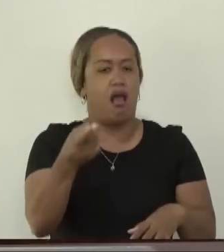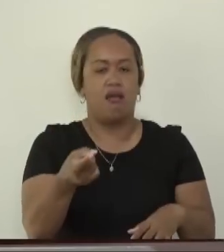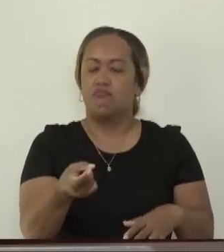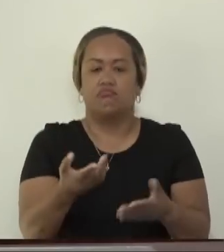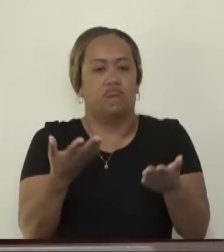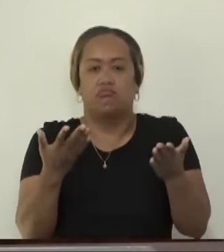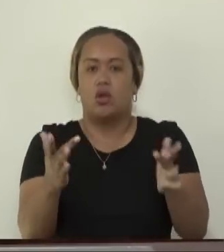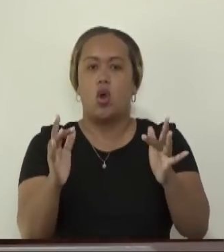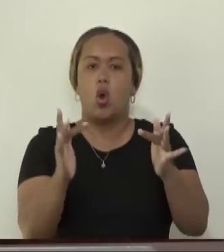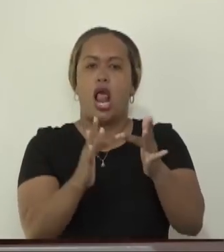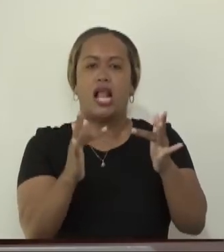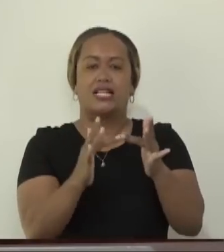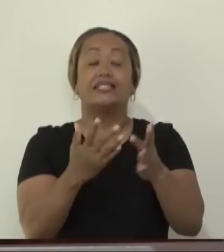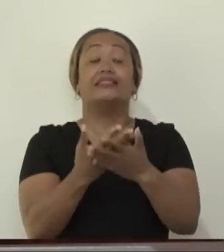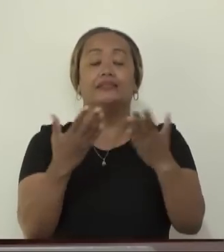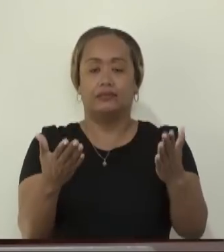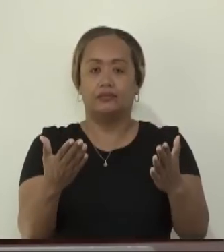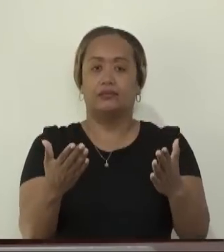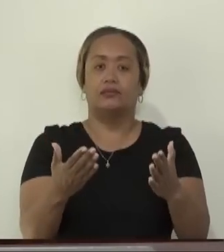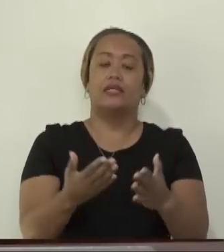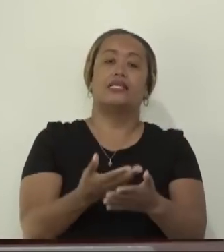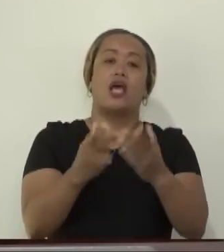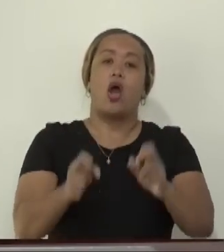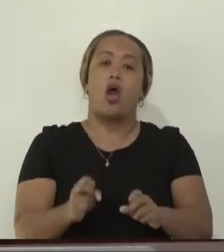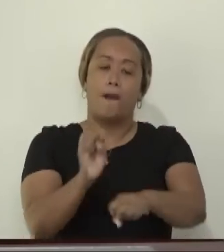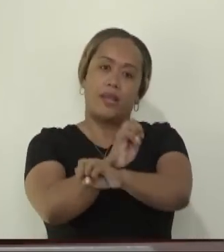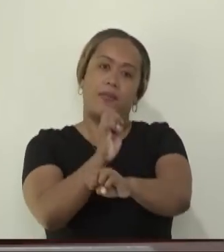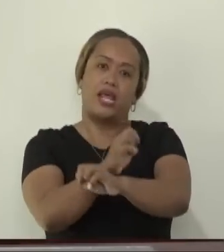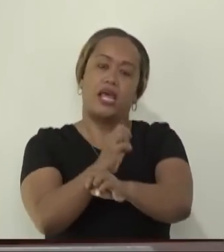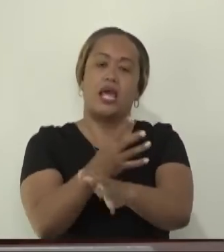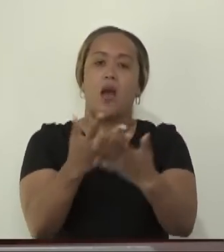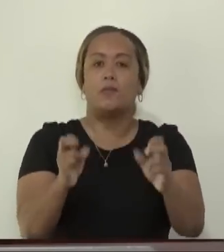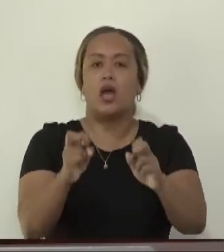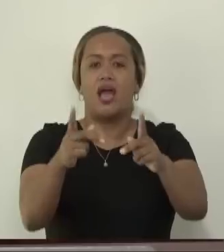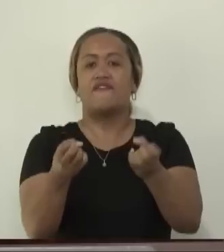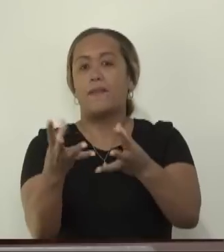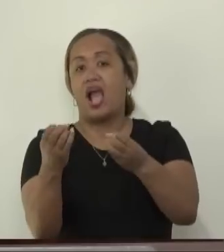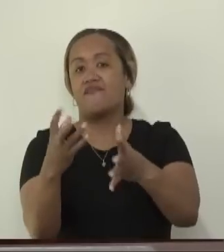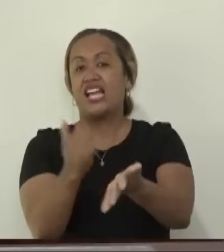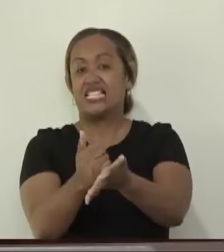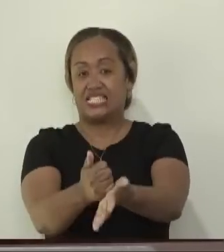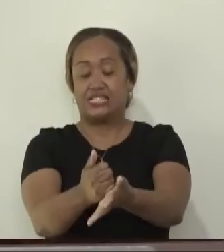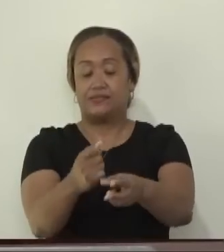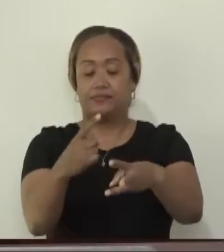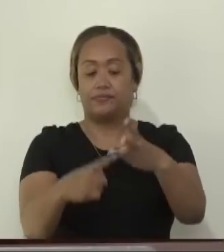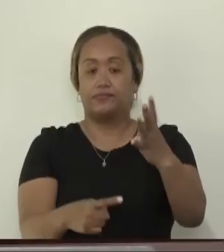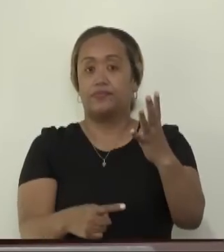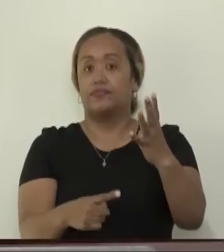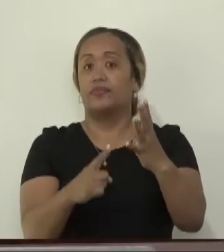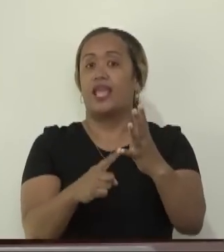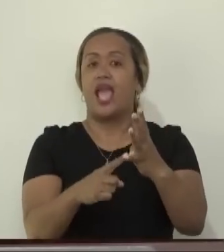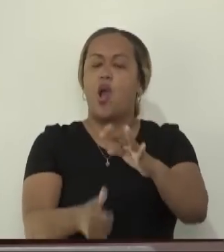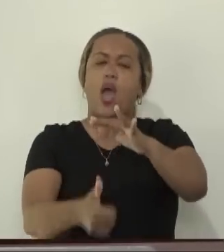services, employment opportunities, and availability of assistance. Four, need